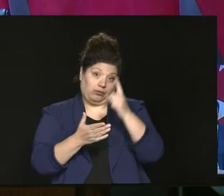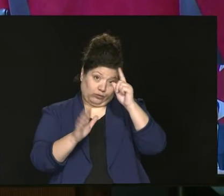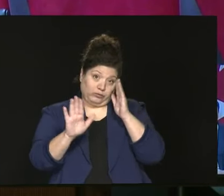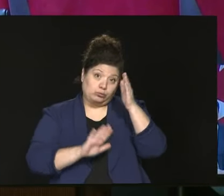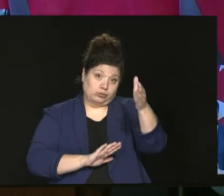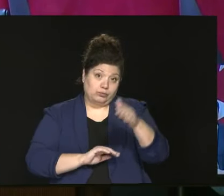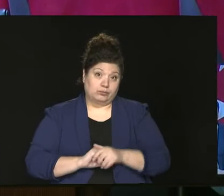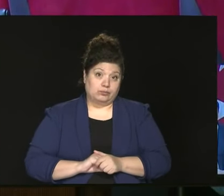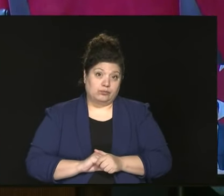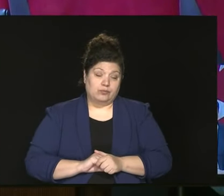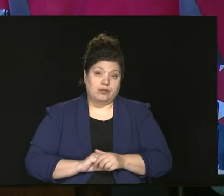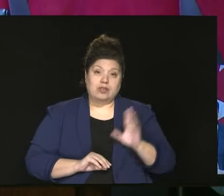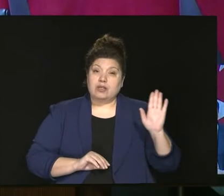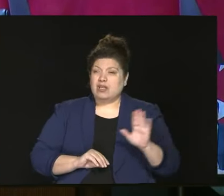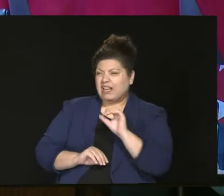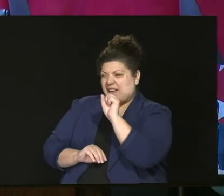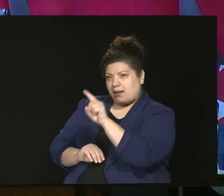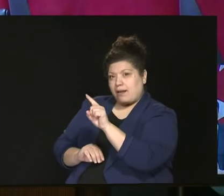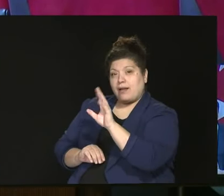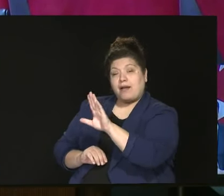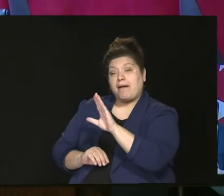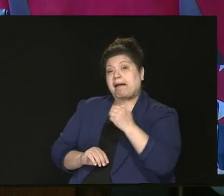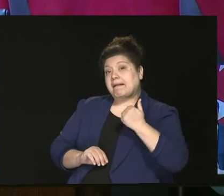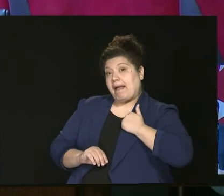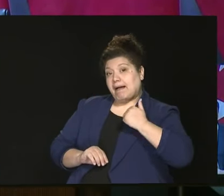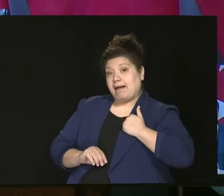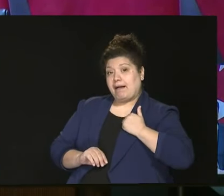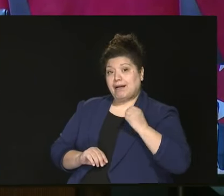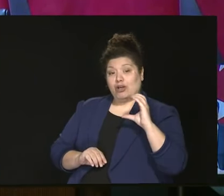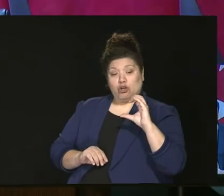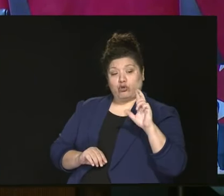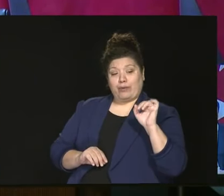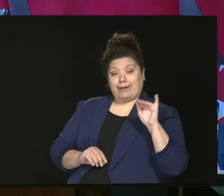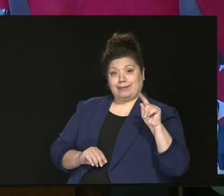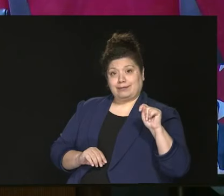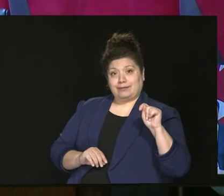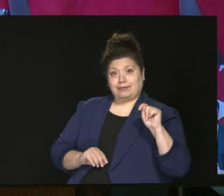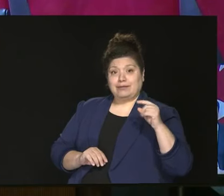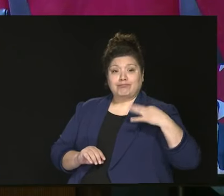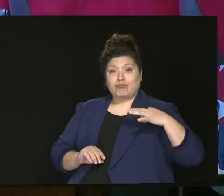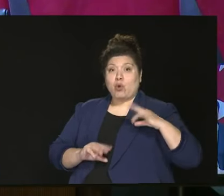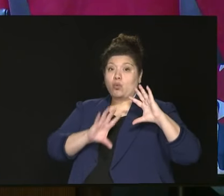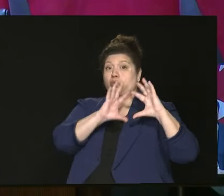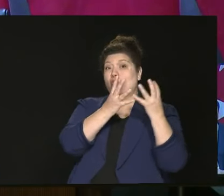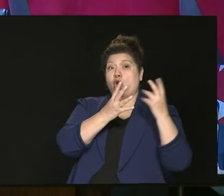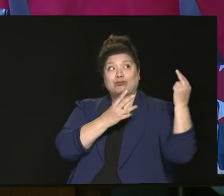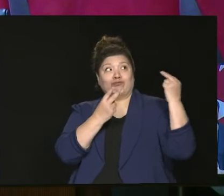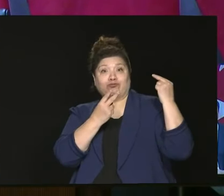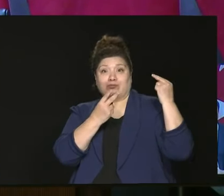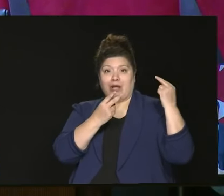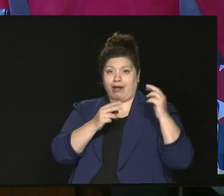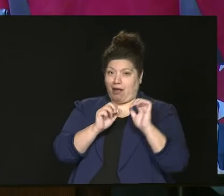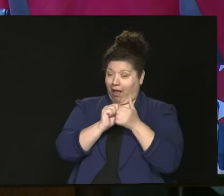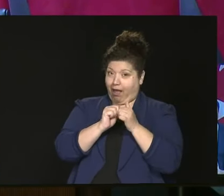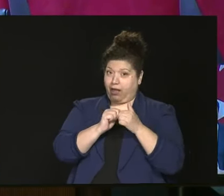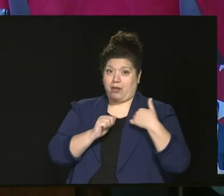credit rating goes down, what will that mean for how much it'll cost to service all the debt that we're piling up and to the value of the